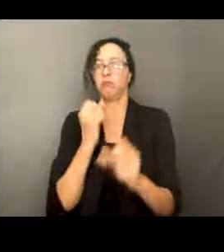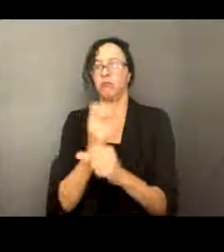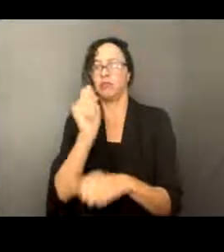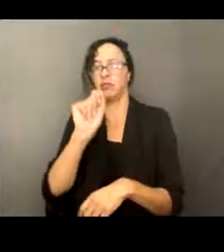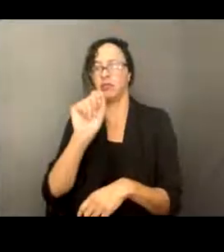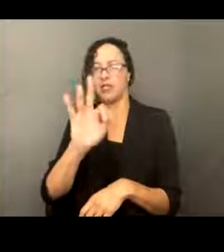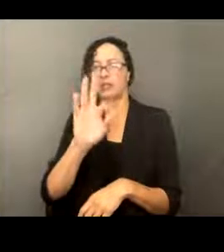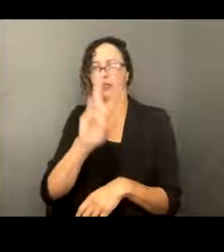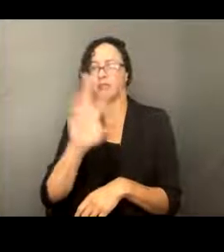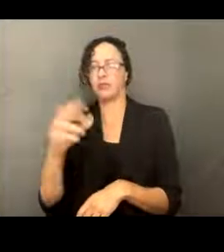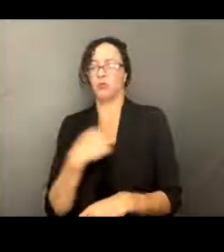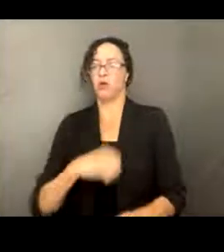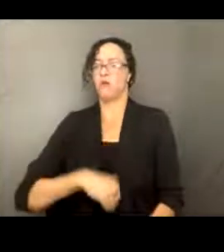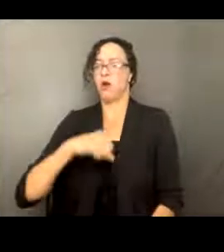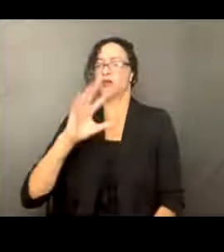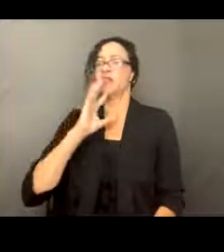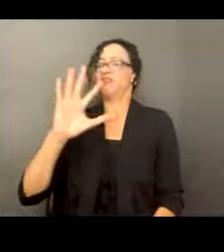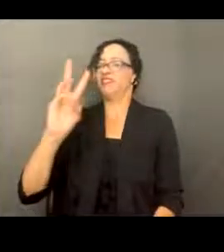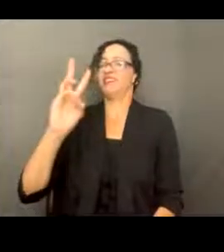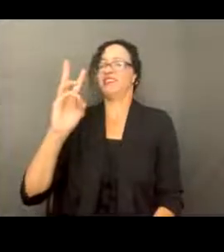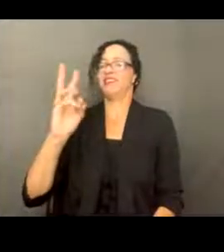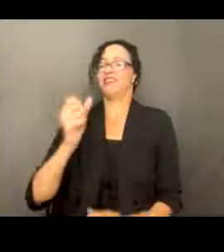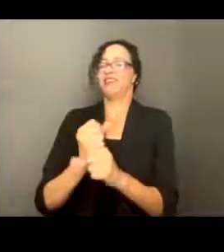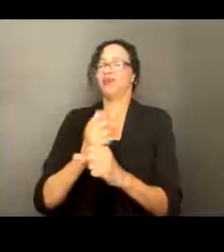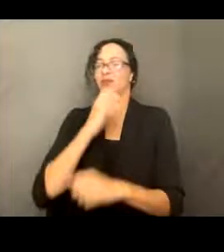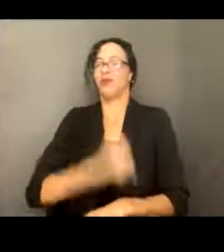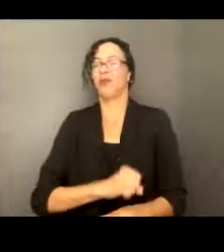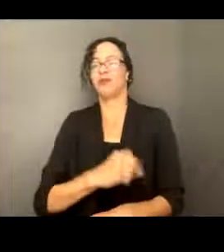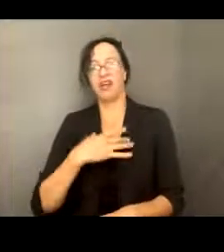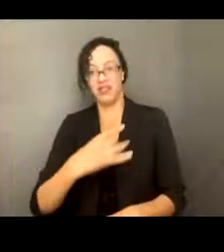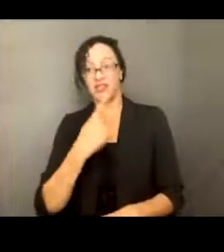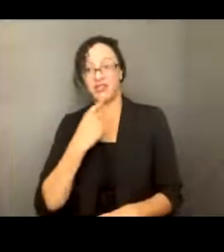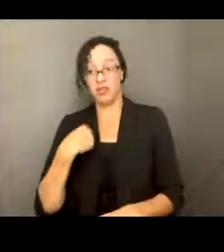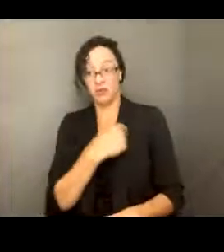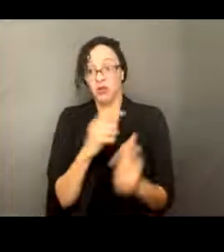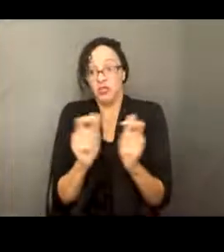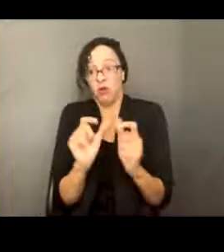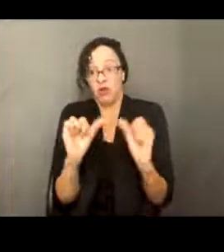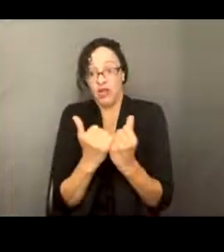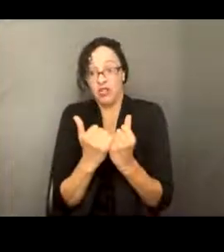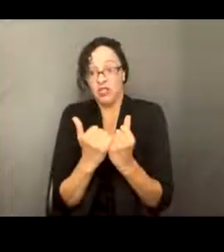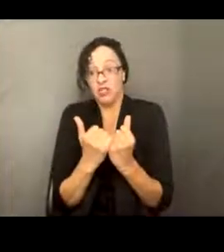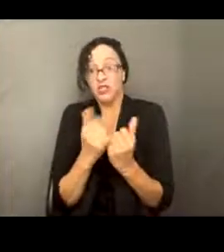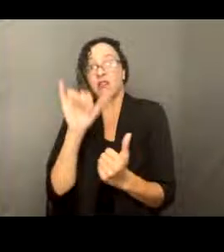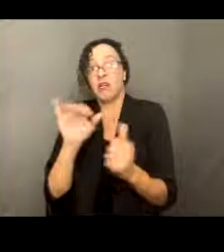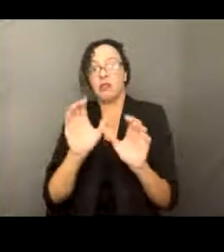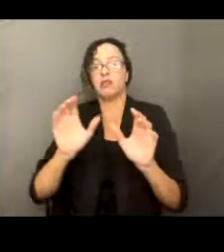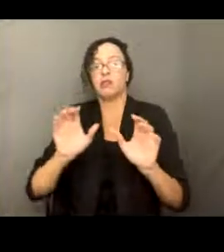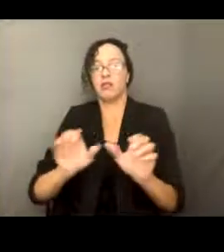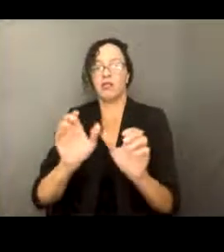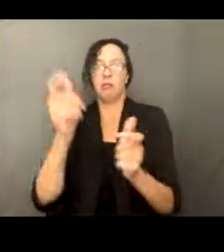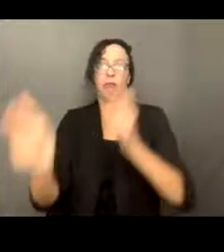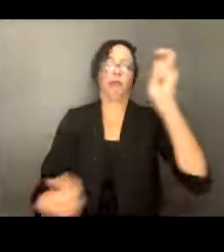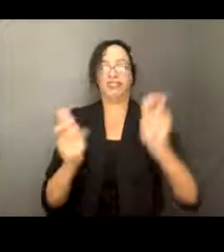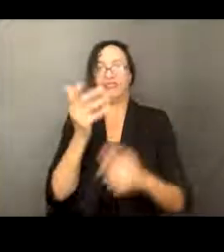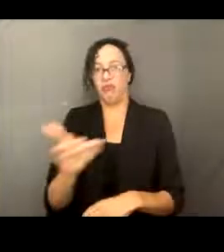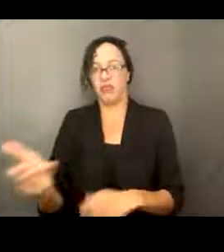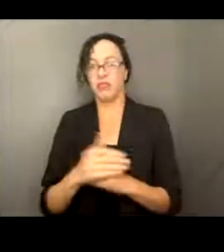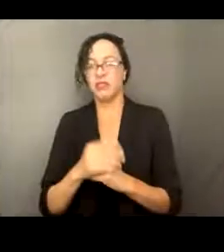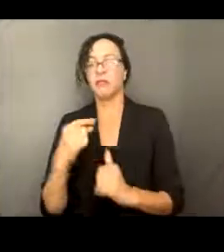years old. I like to say we're the small agency that does big things. Our board of directors consists of the 5